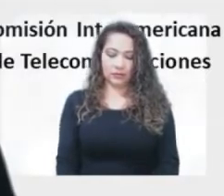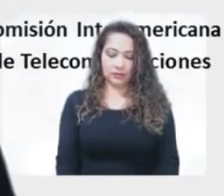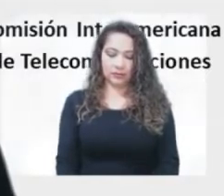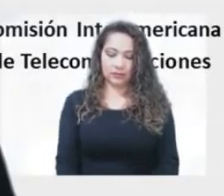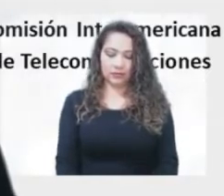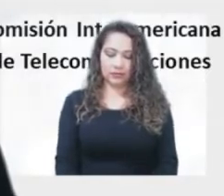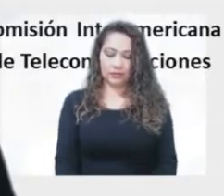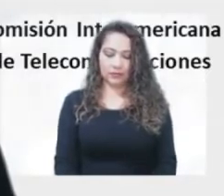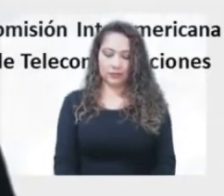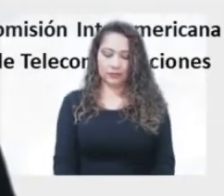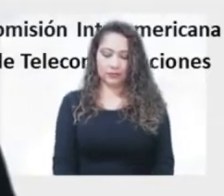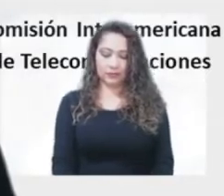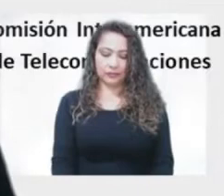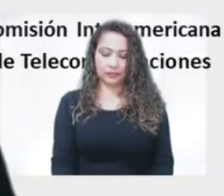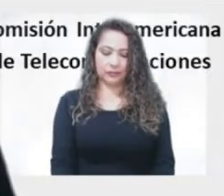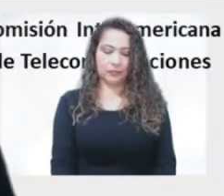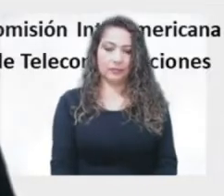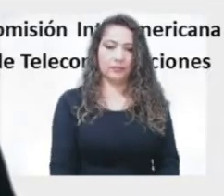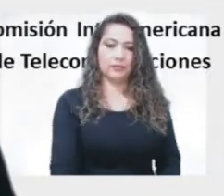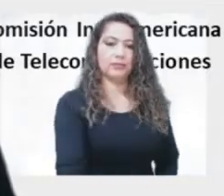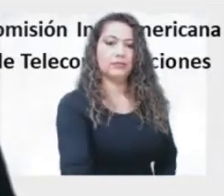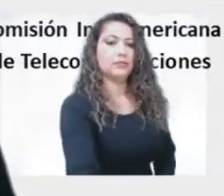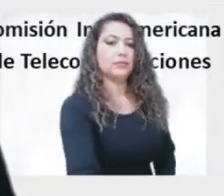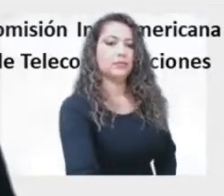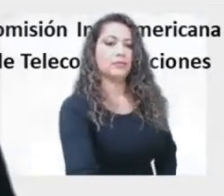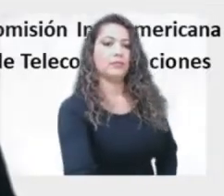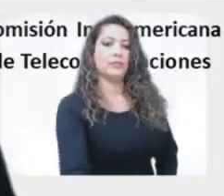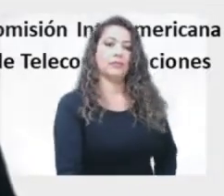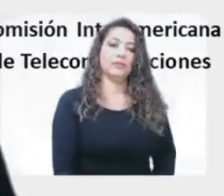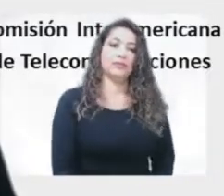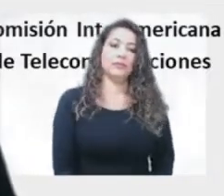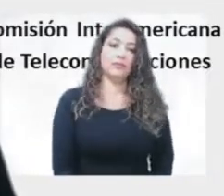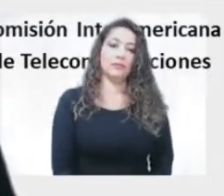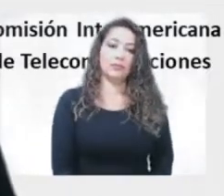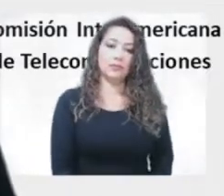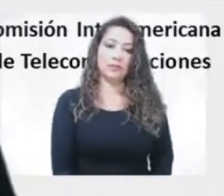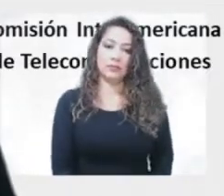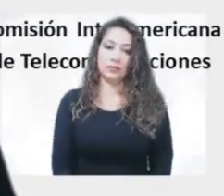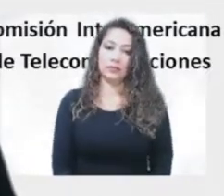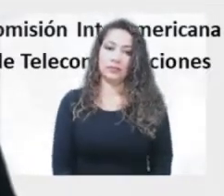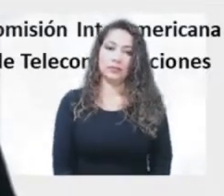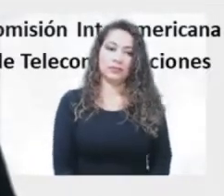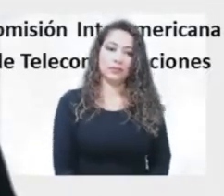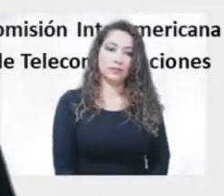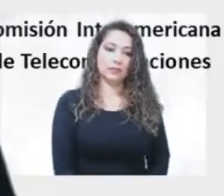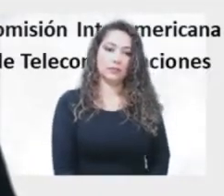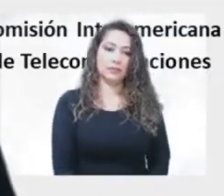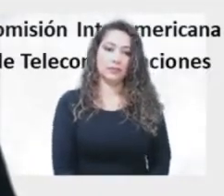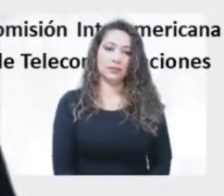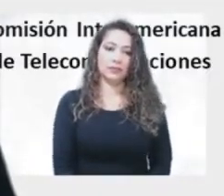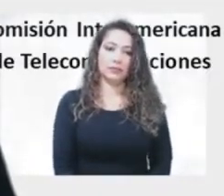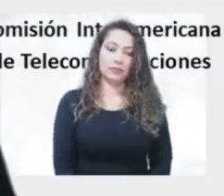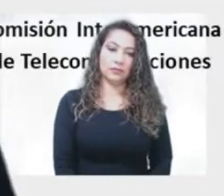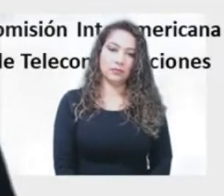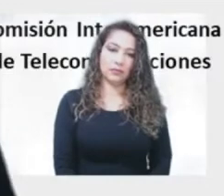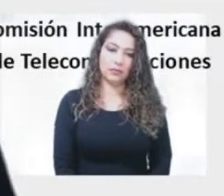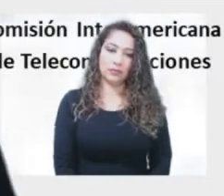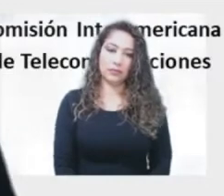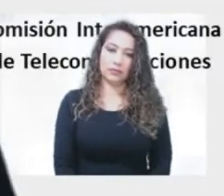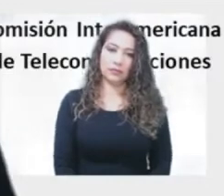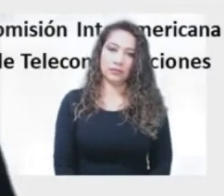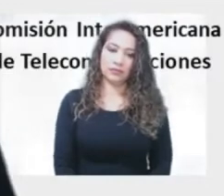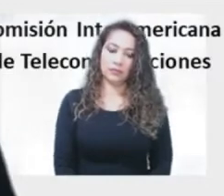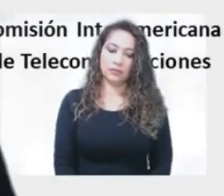November within the framework of the 59th General Assembly of OAS, the chancellors of 34 countries of